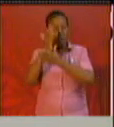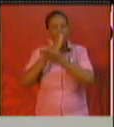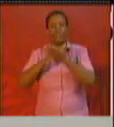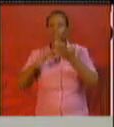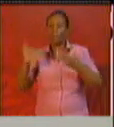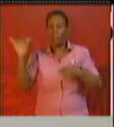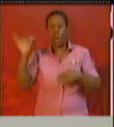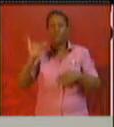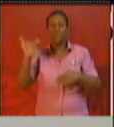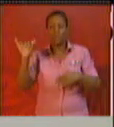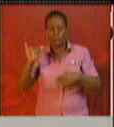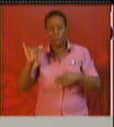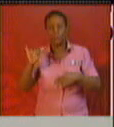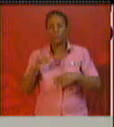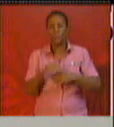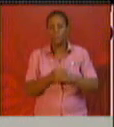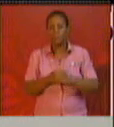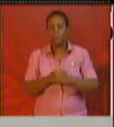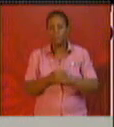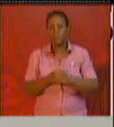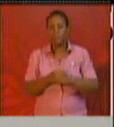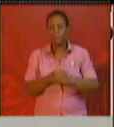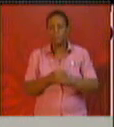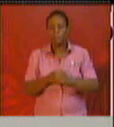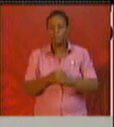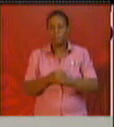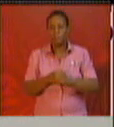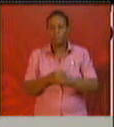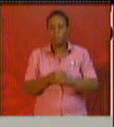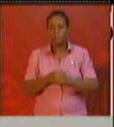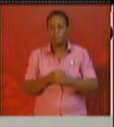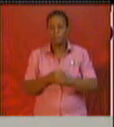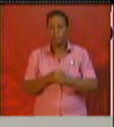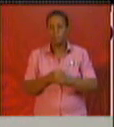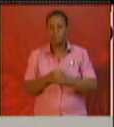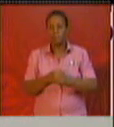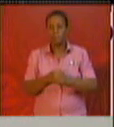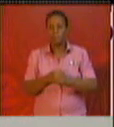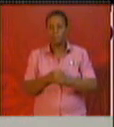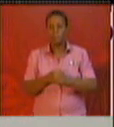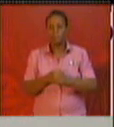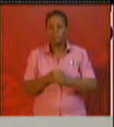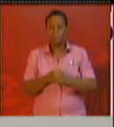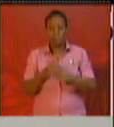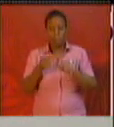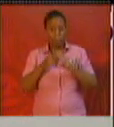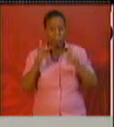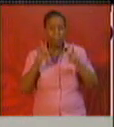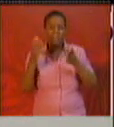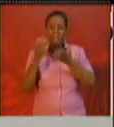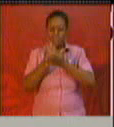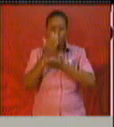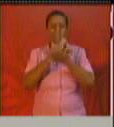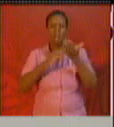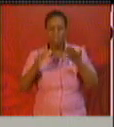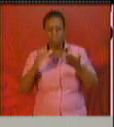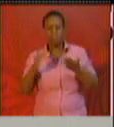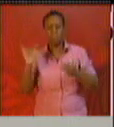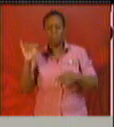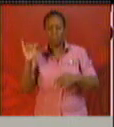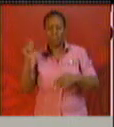that are going to allow us to cover larger proportions of the Caribbean population as a whole.